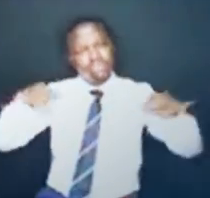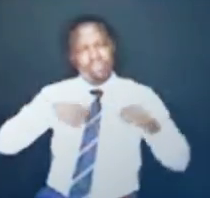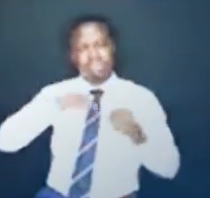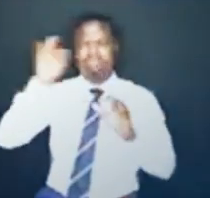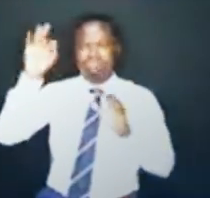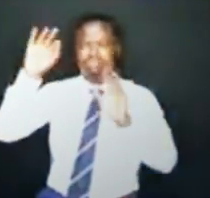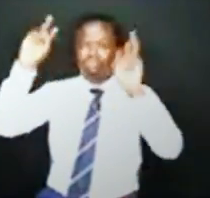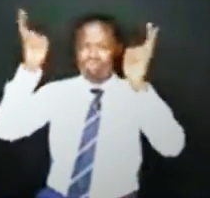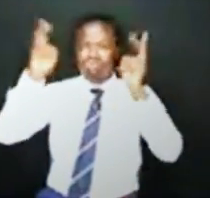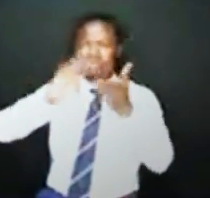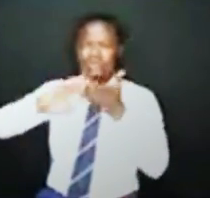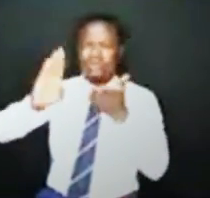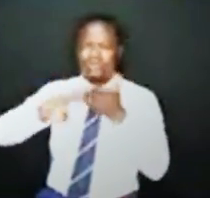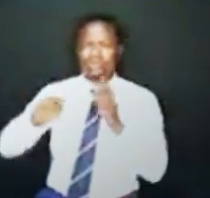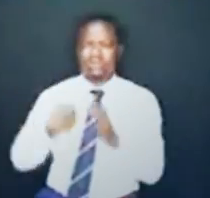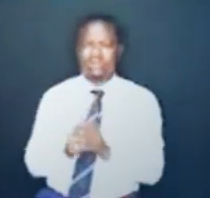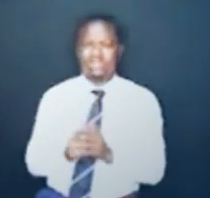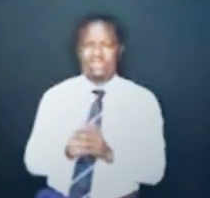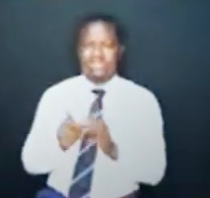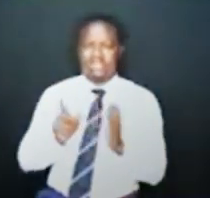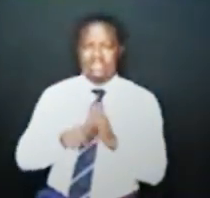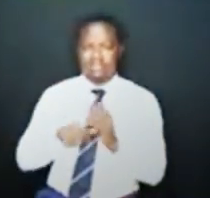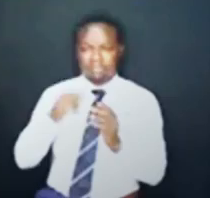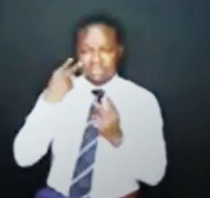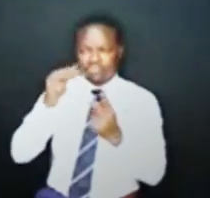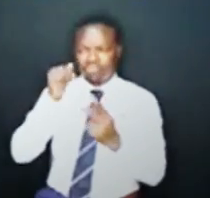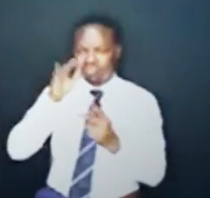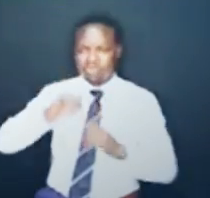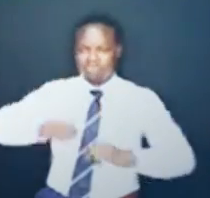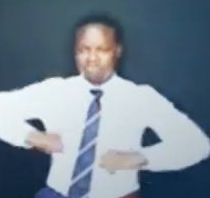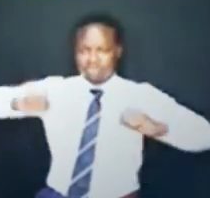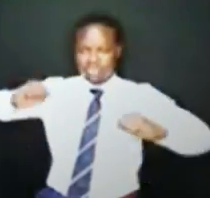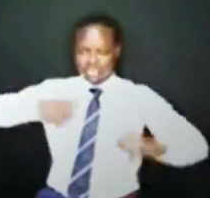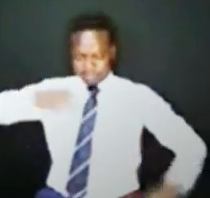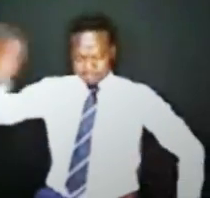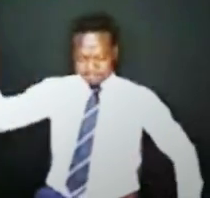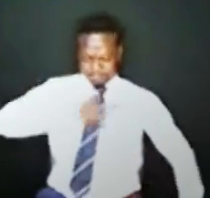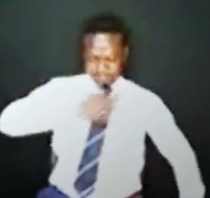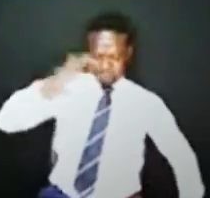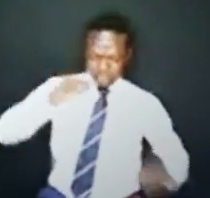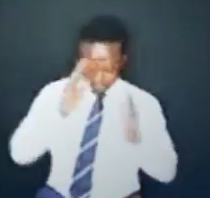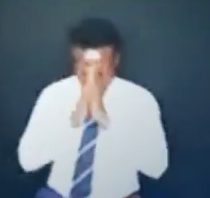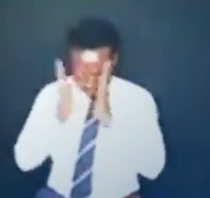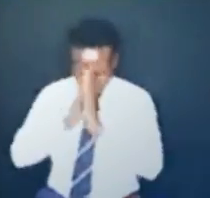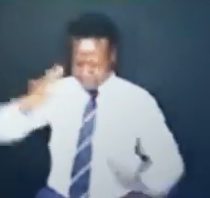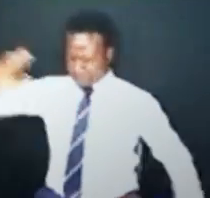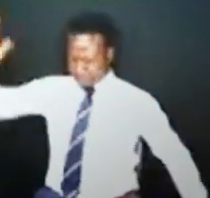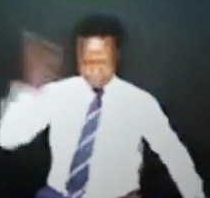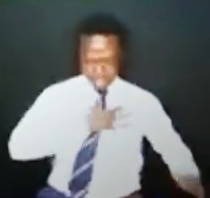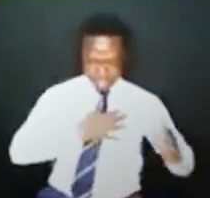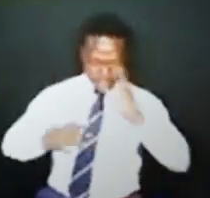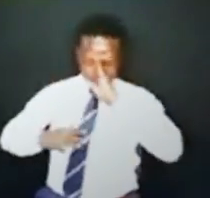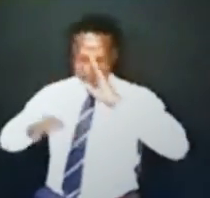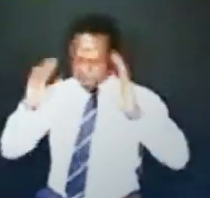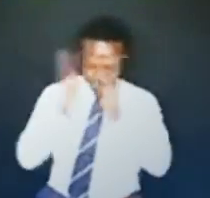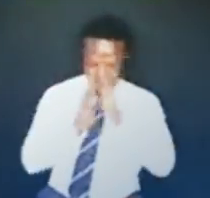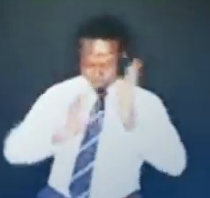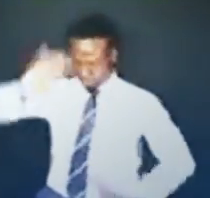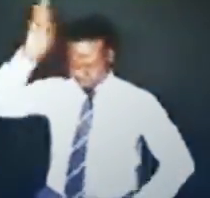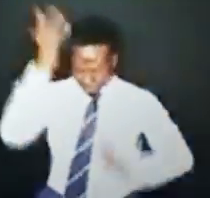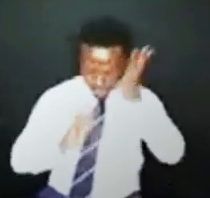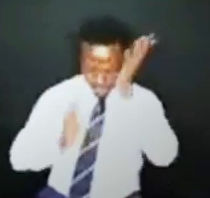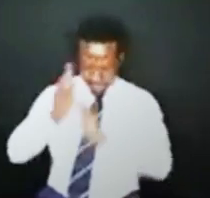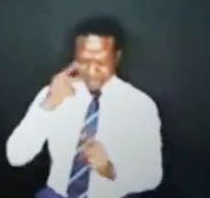She was slapping the chest in prayer. She has closed the eyes